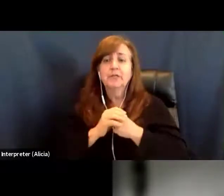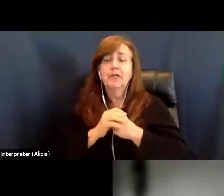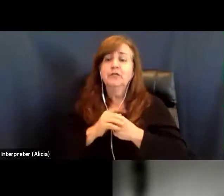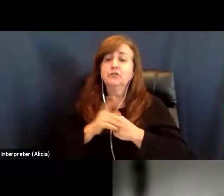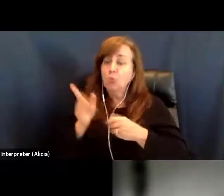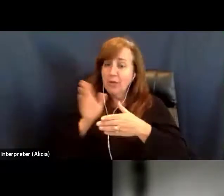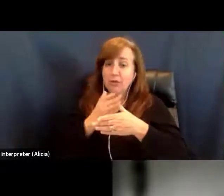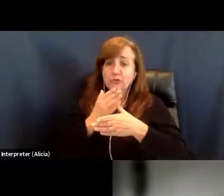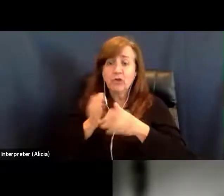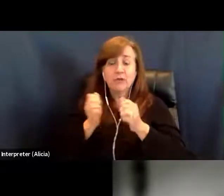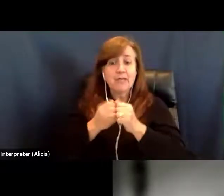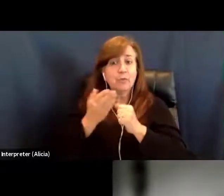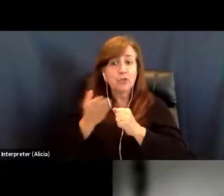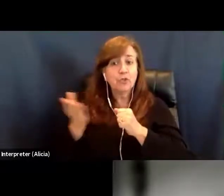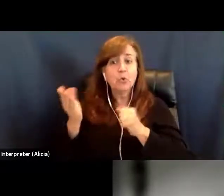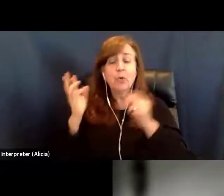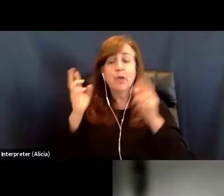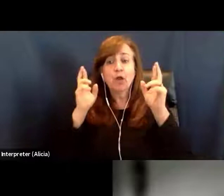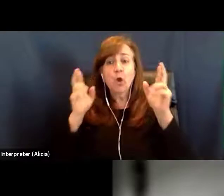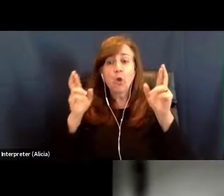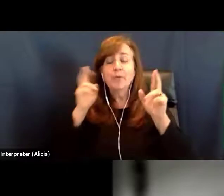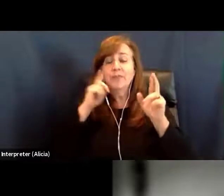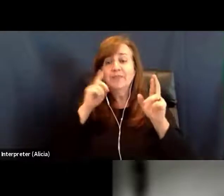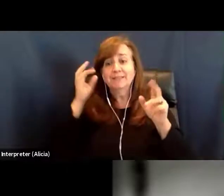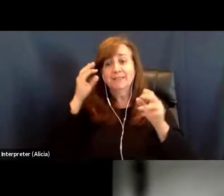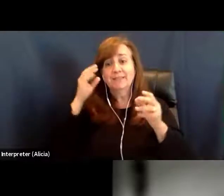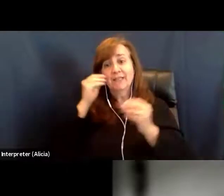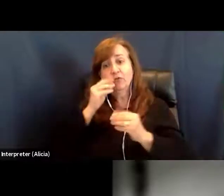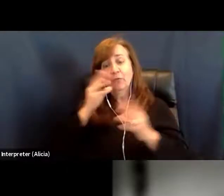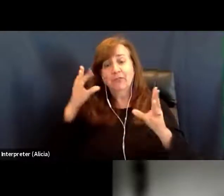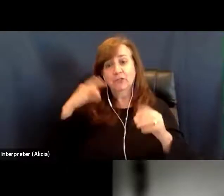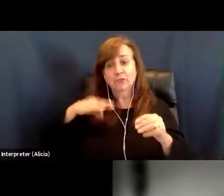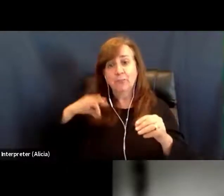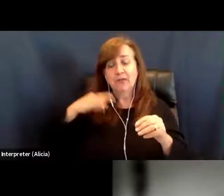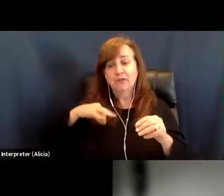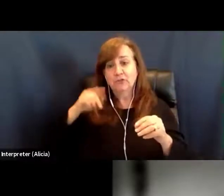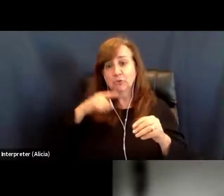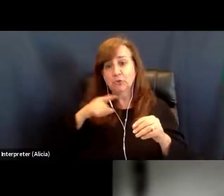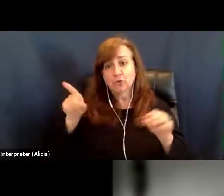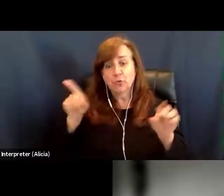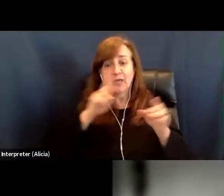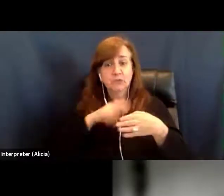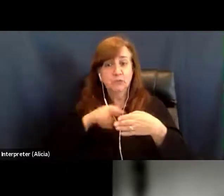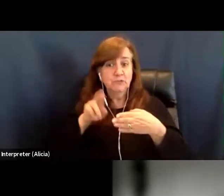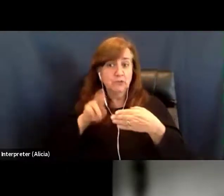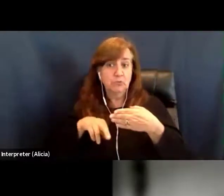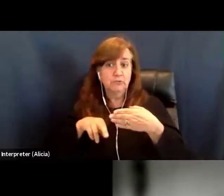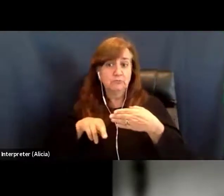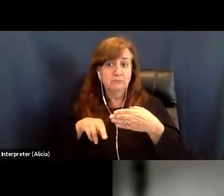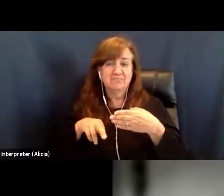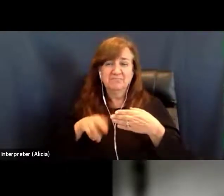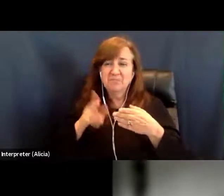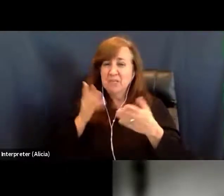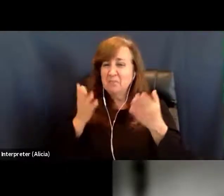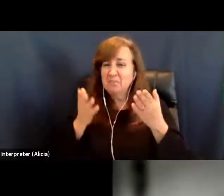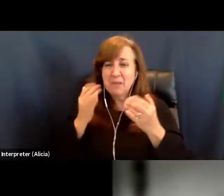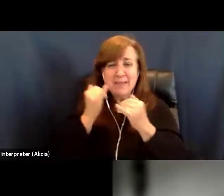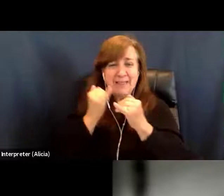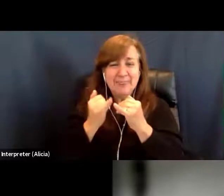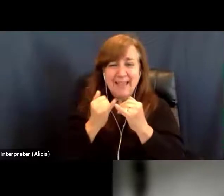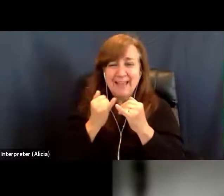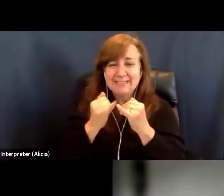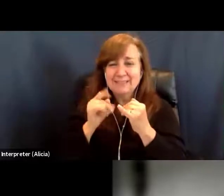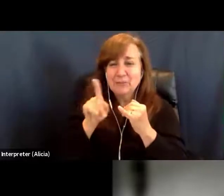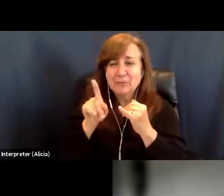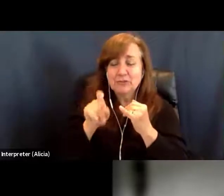this information is beneficial to you as a result. Maybe a couple of last questions.